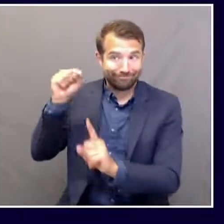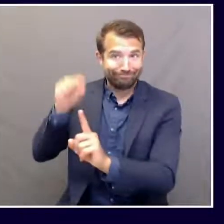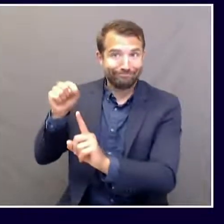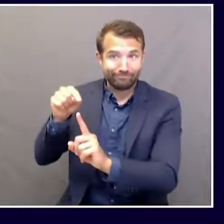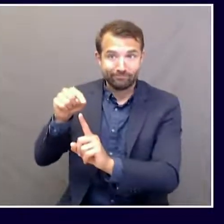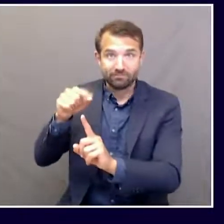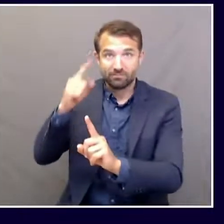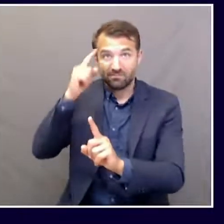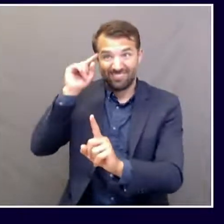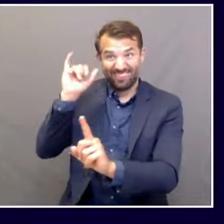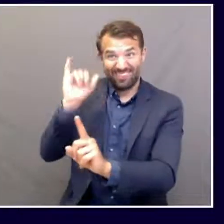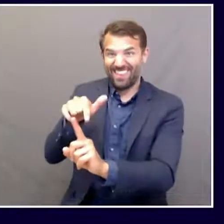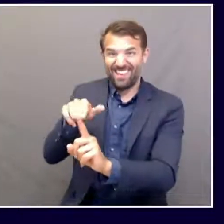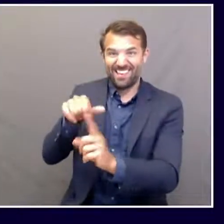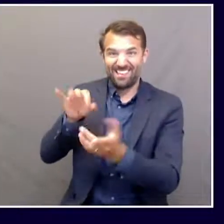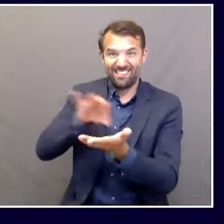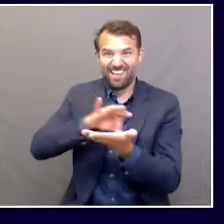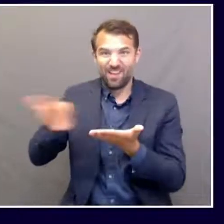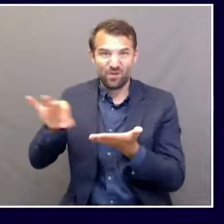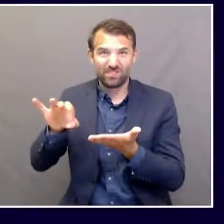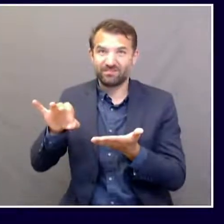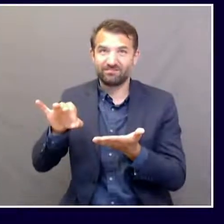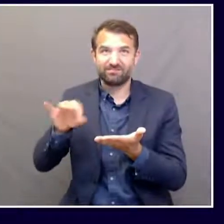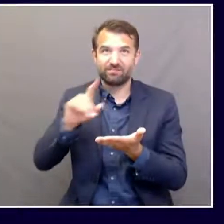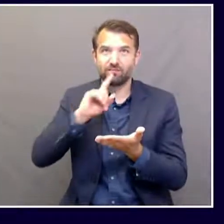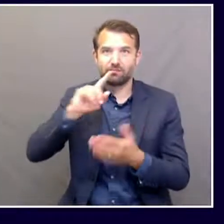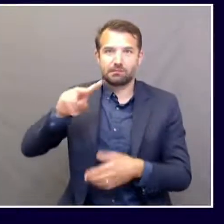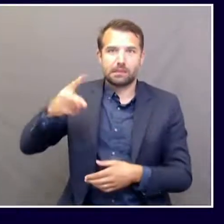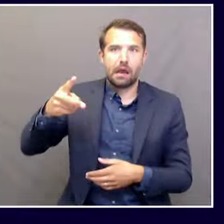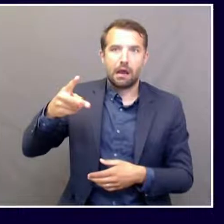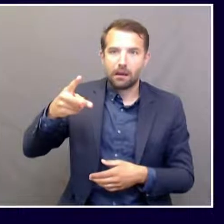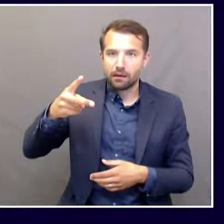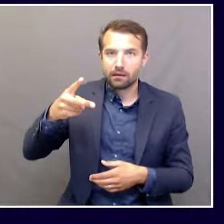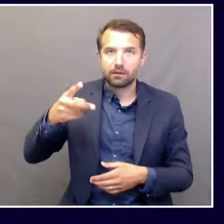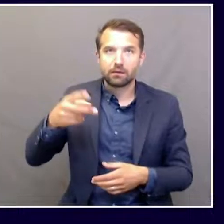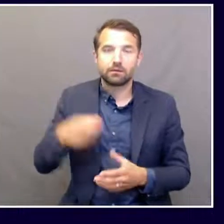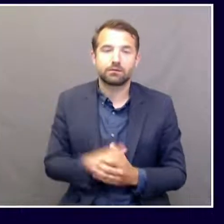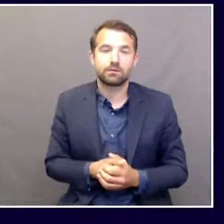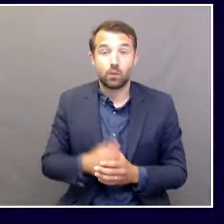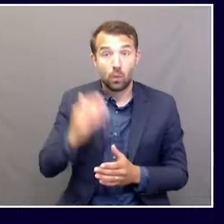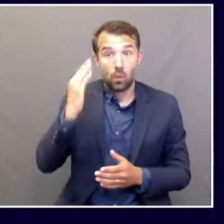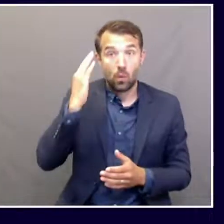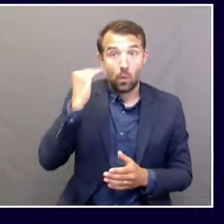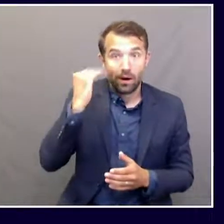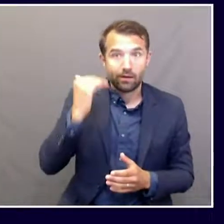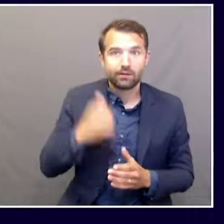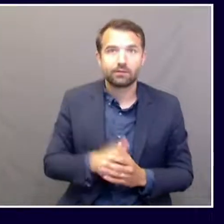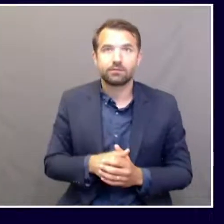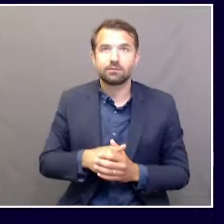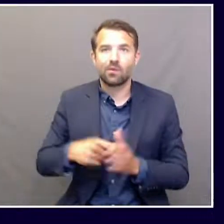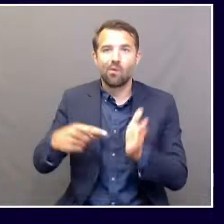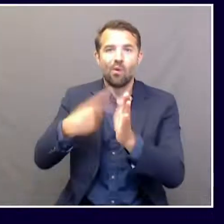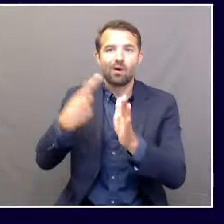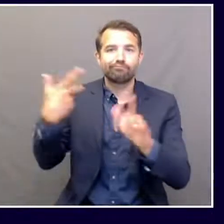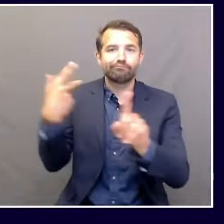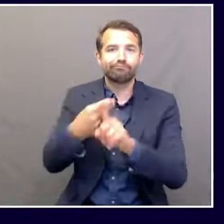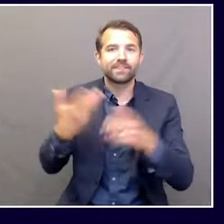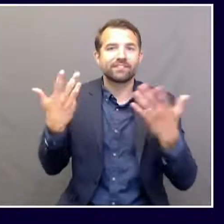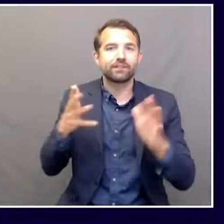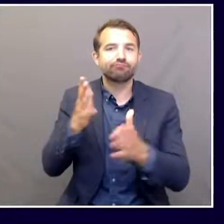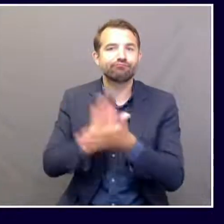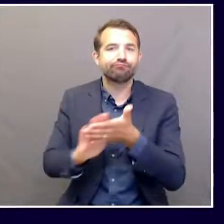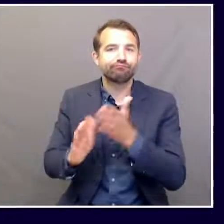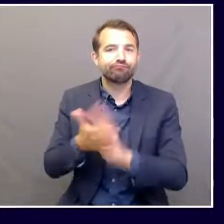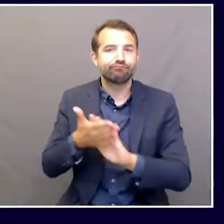other states' numbers as a second dose. So if someone were out there getting the J&J shot, they wouldn't show up at all in